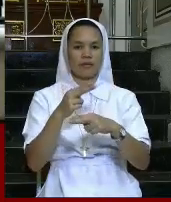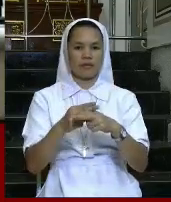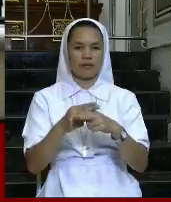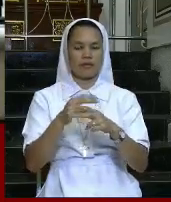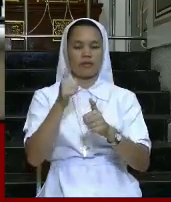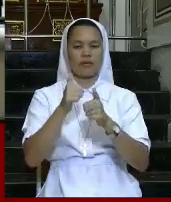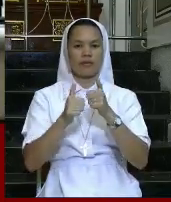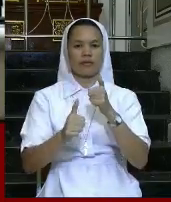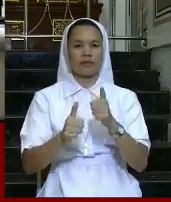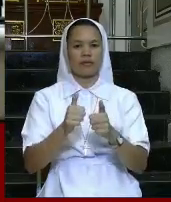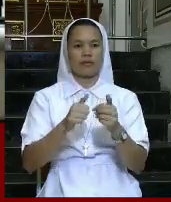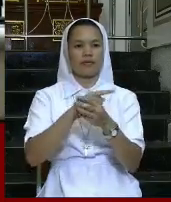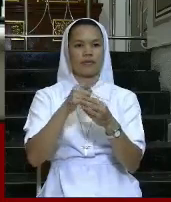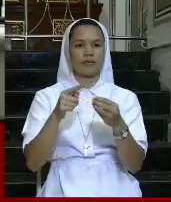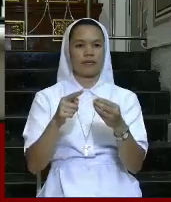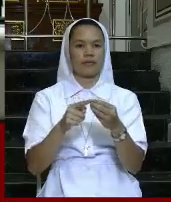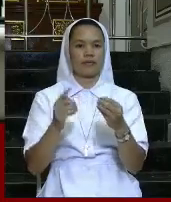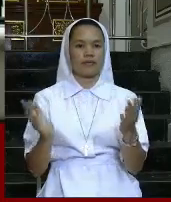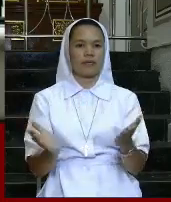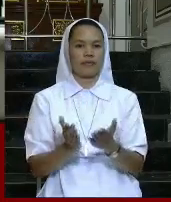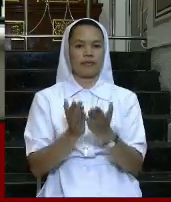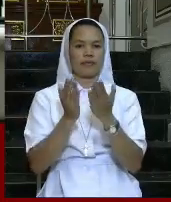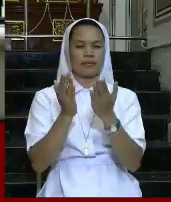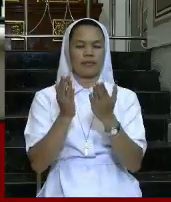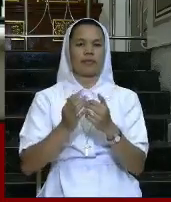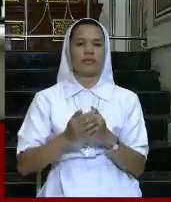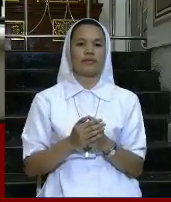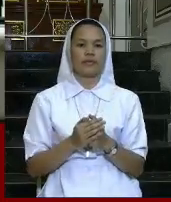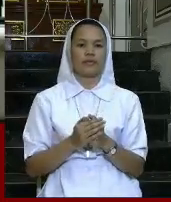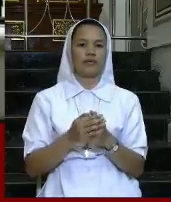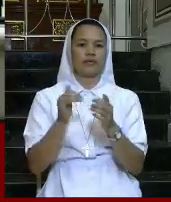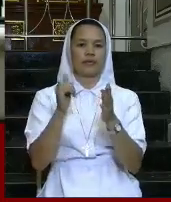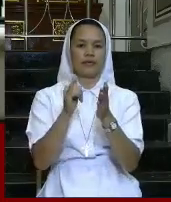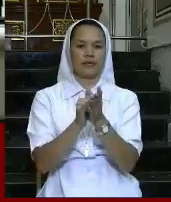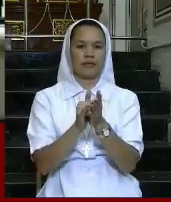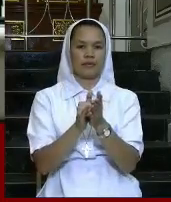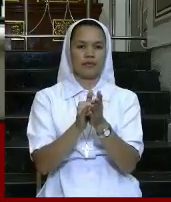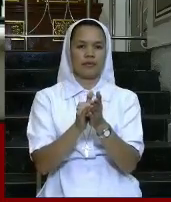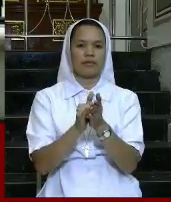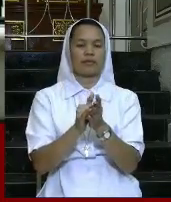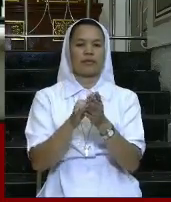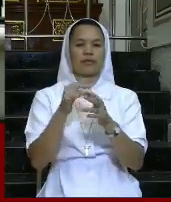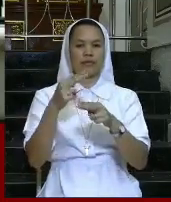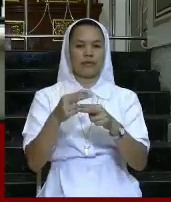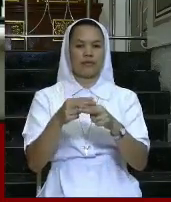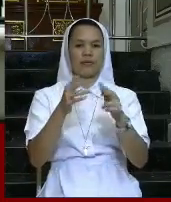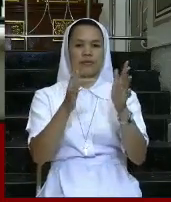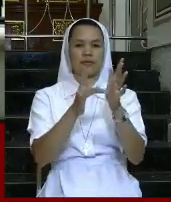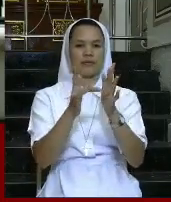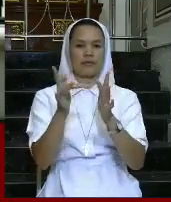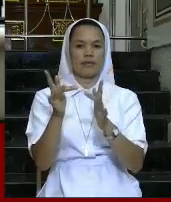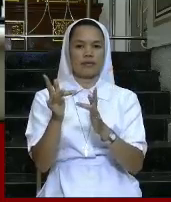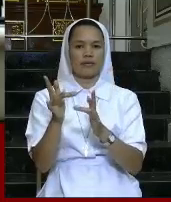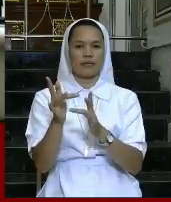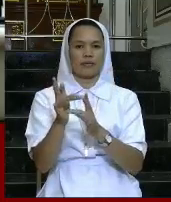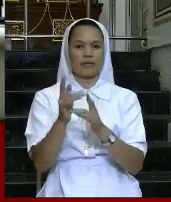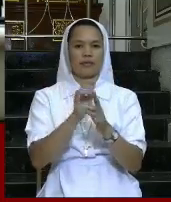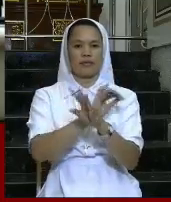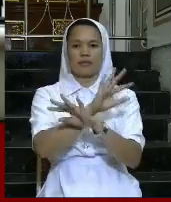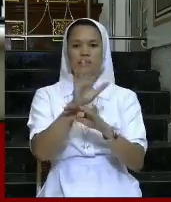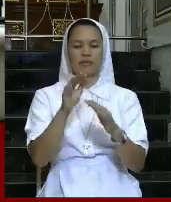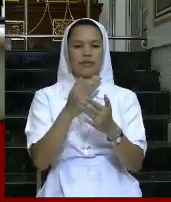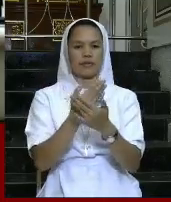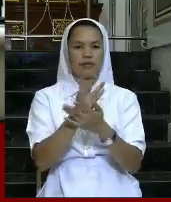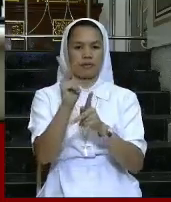which is above every name, that at the name of Jesus every